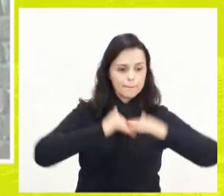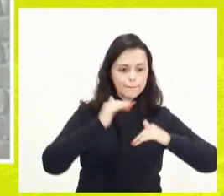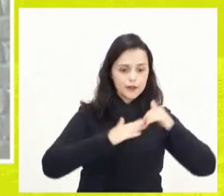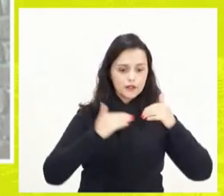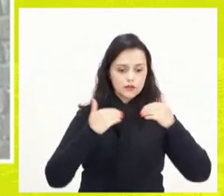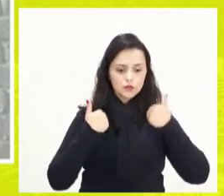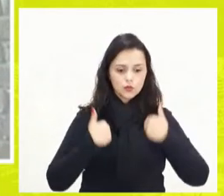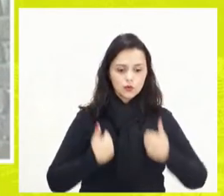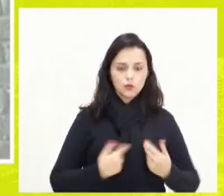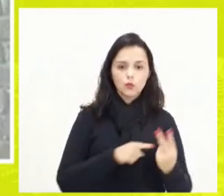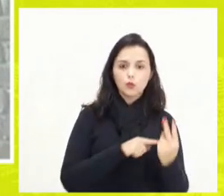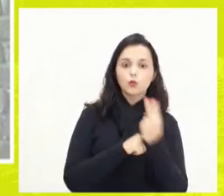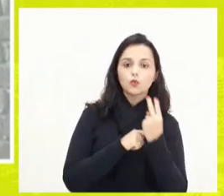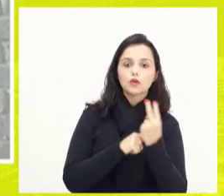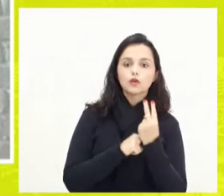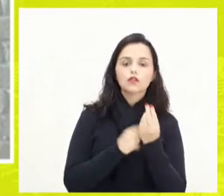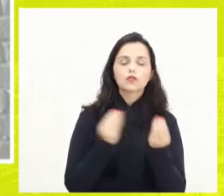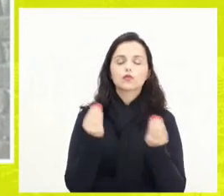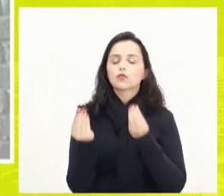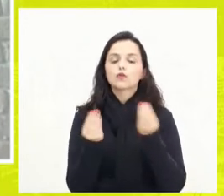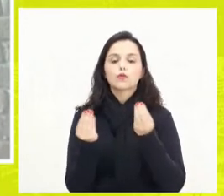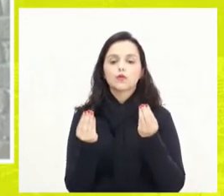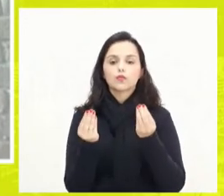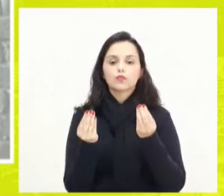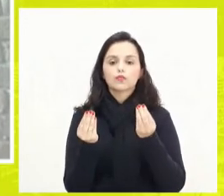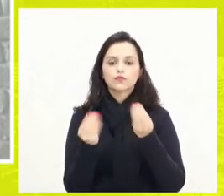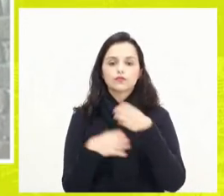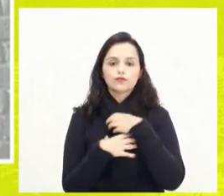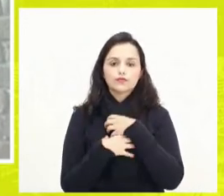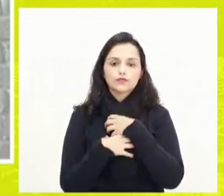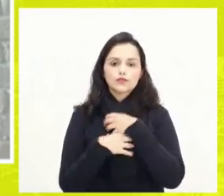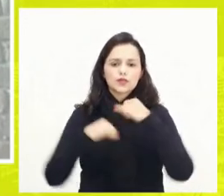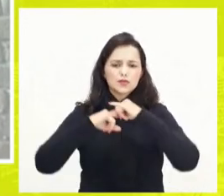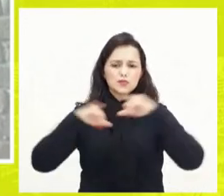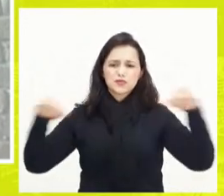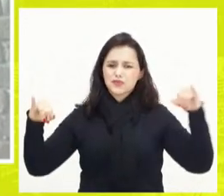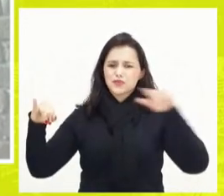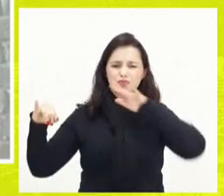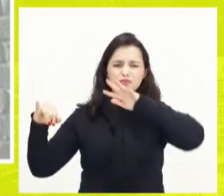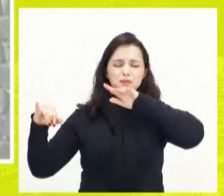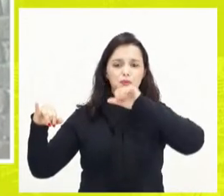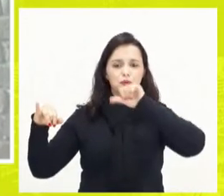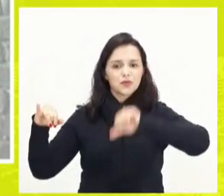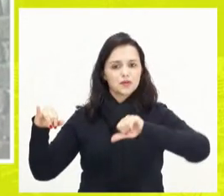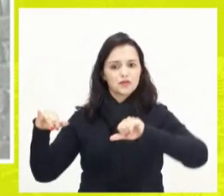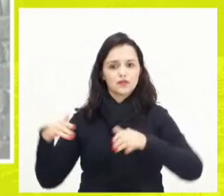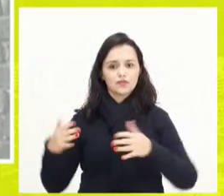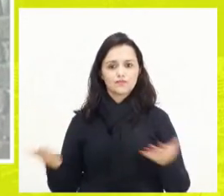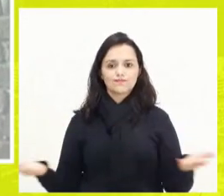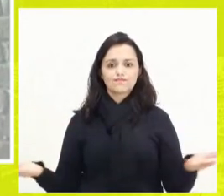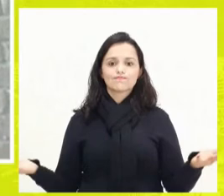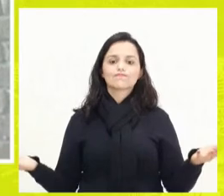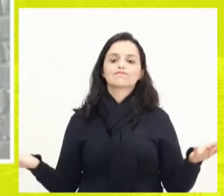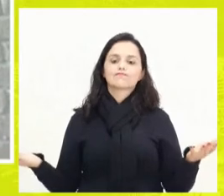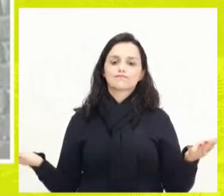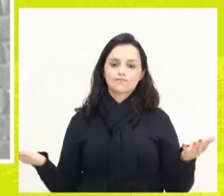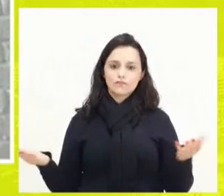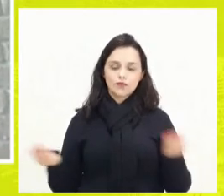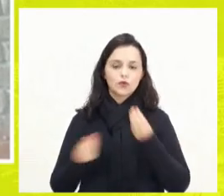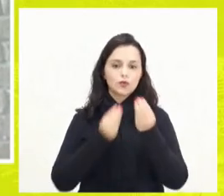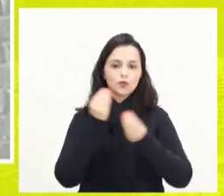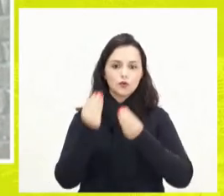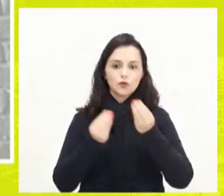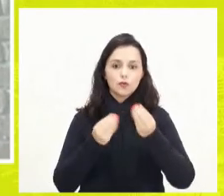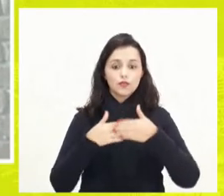need to look for a therapist and so on how am i going to be able to deal with this because this is bad news